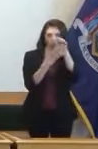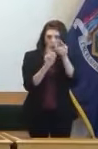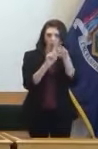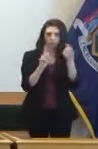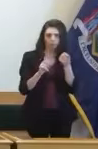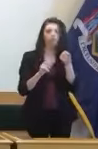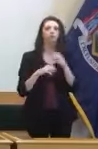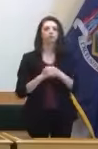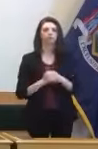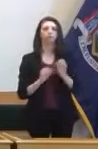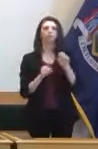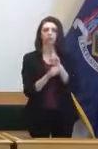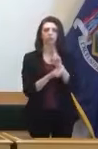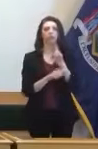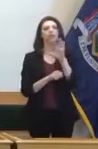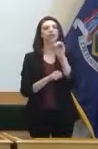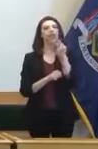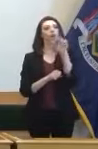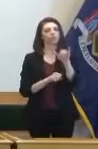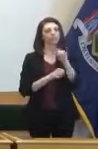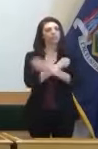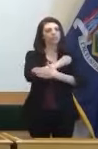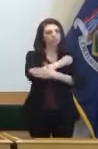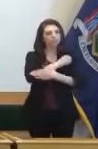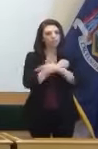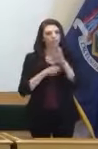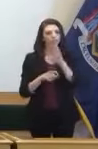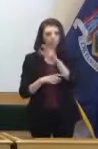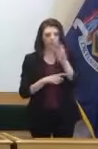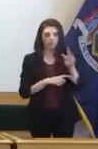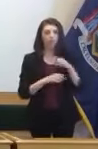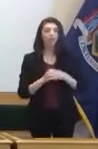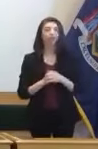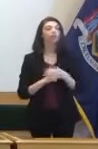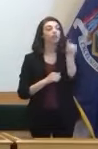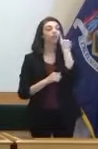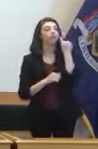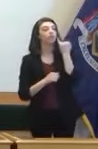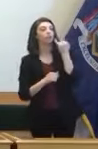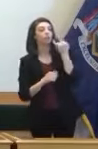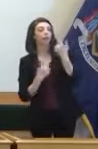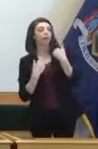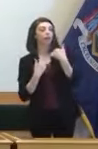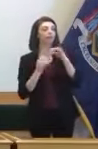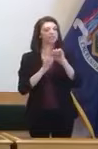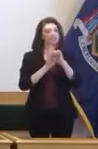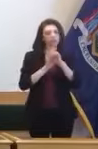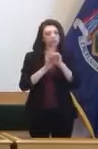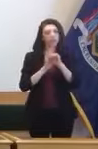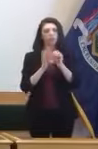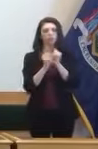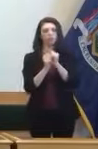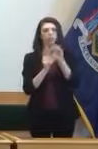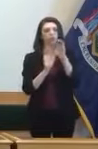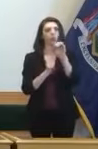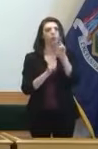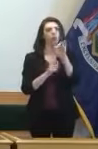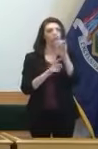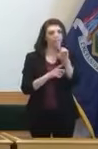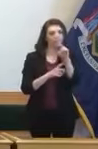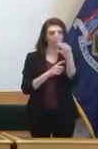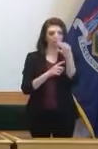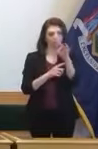And also, we encourage county residents who have questions about COVID-19 to contact the Health Department hotline at